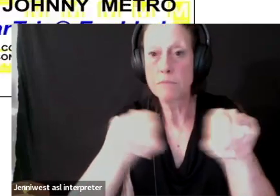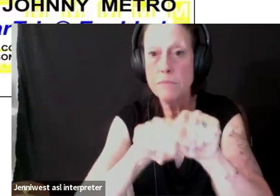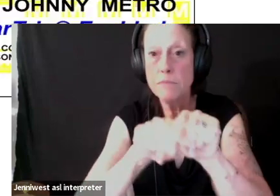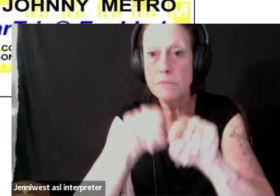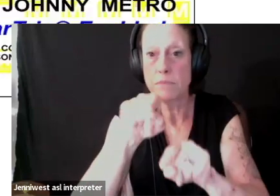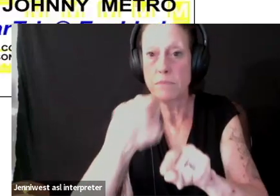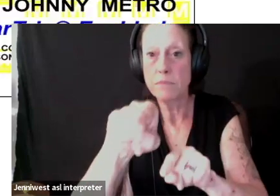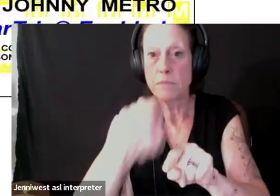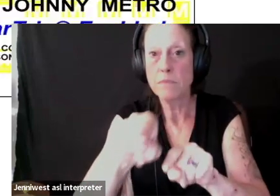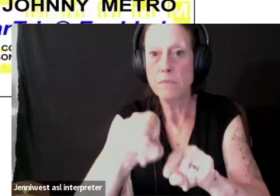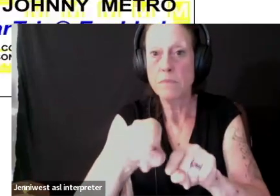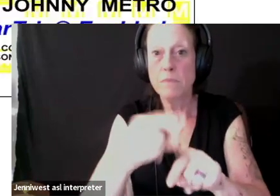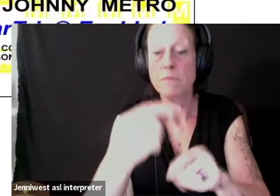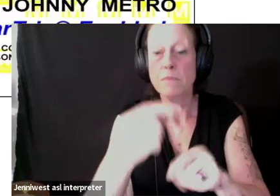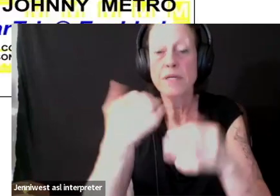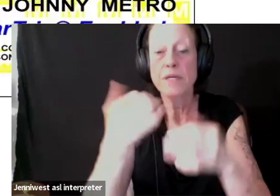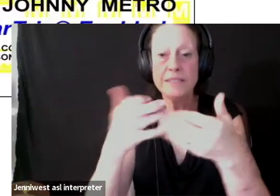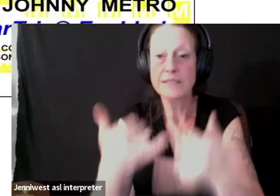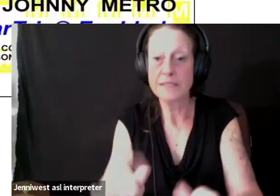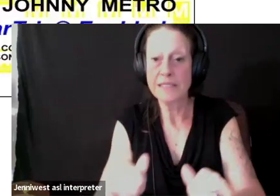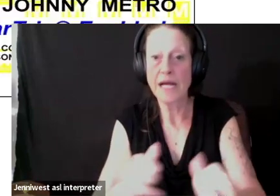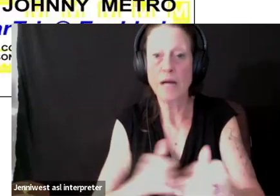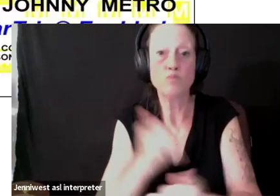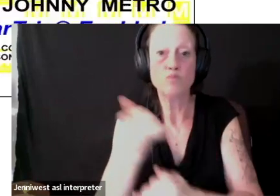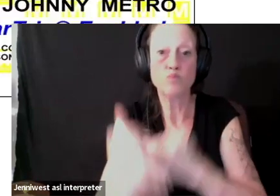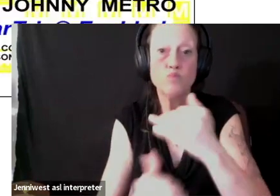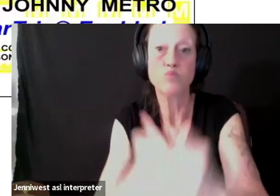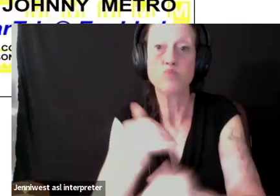way. Next.